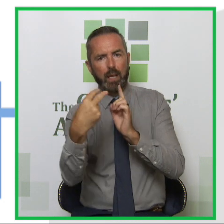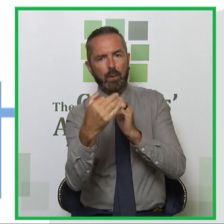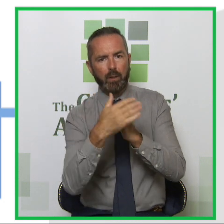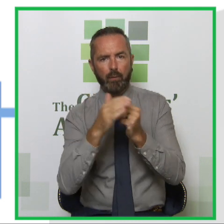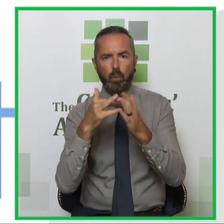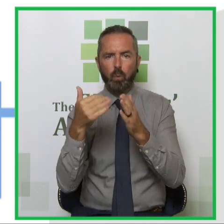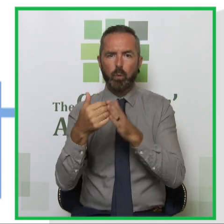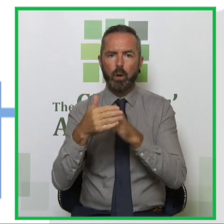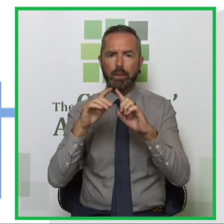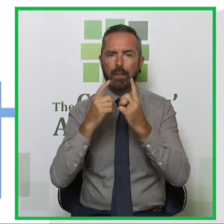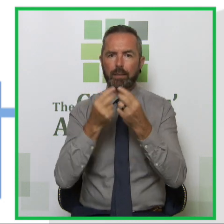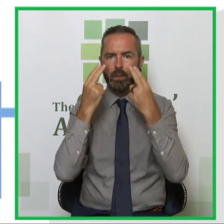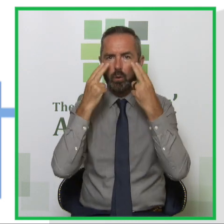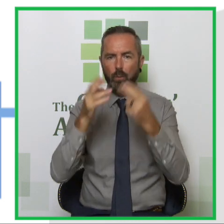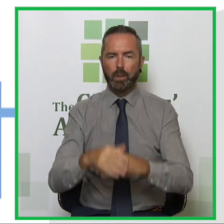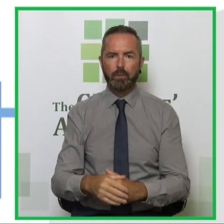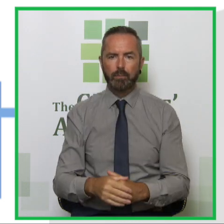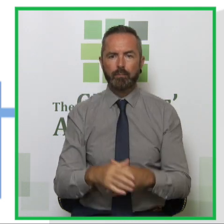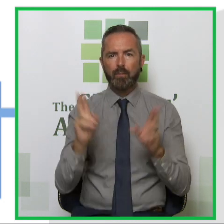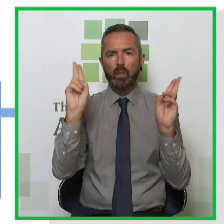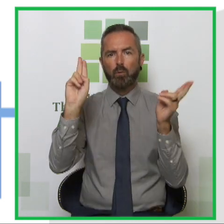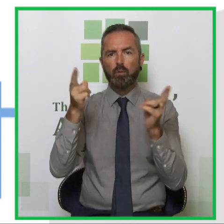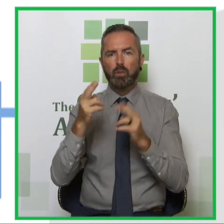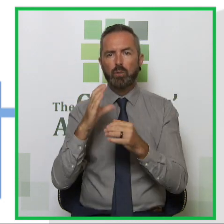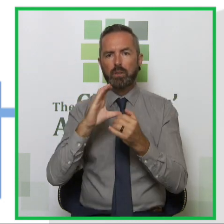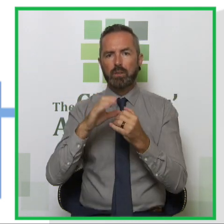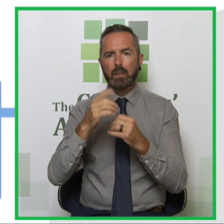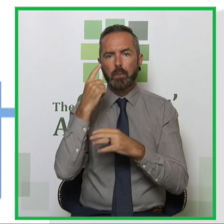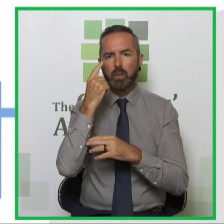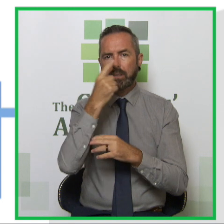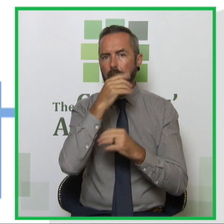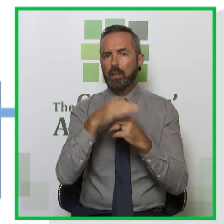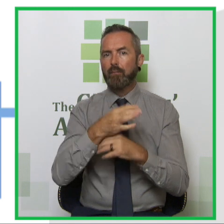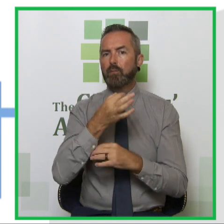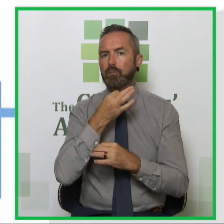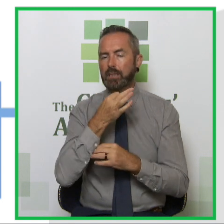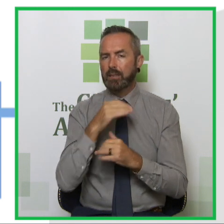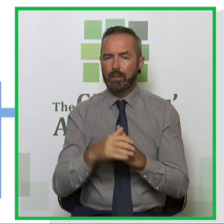normality. It decreases the perception of risk associated with drug use.